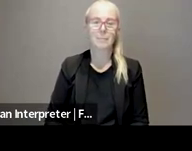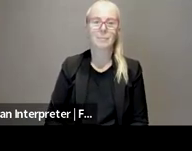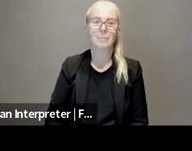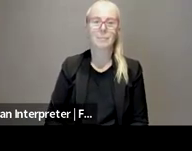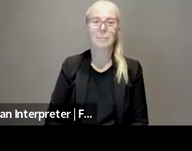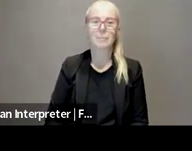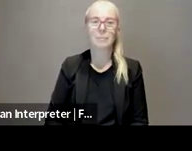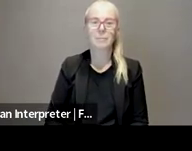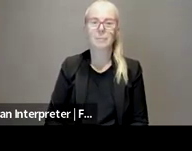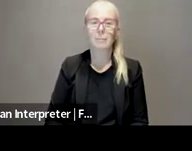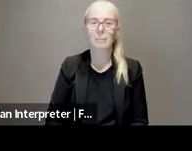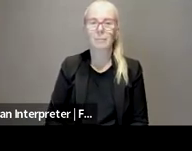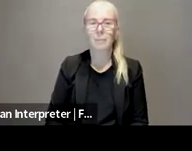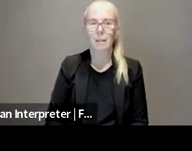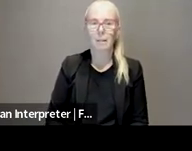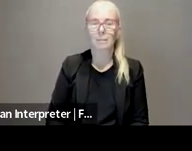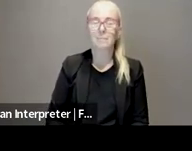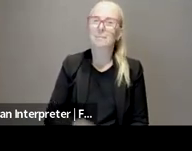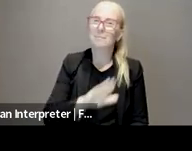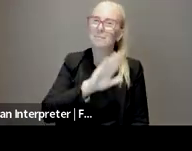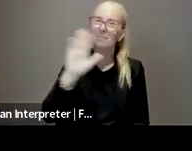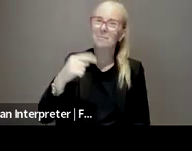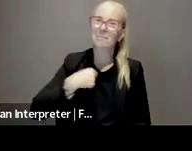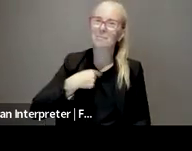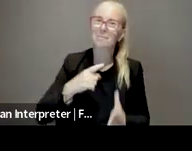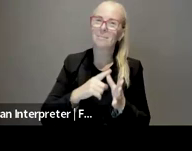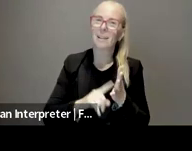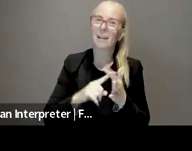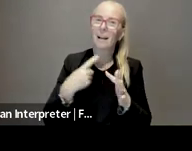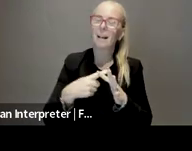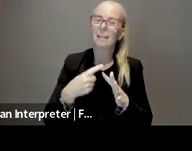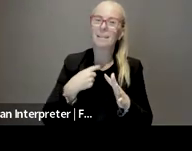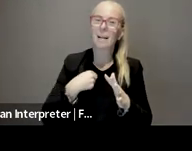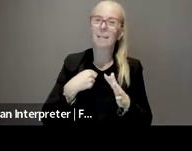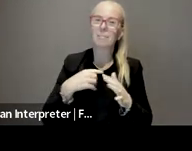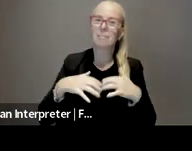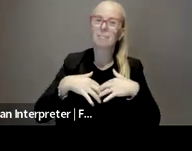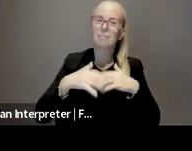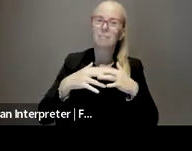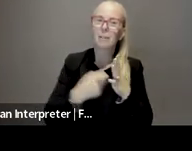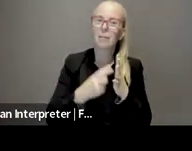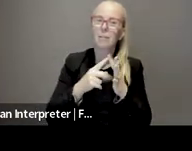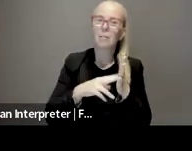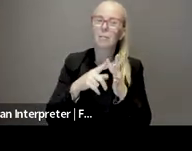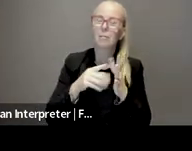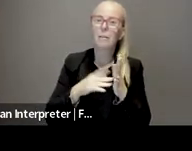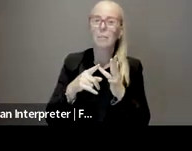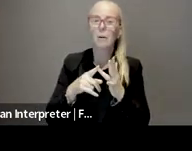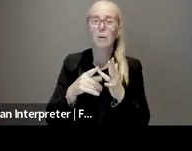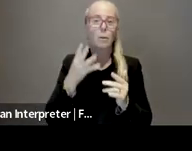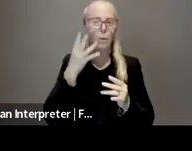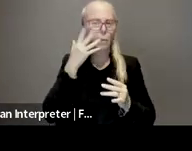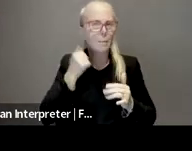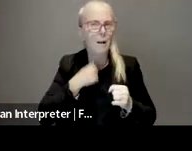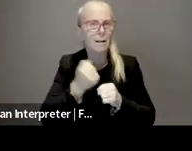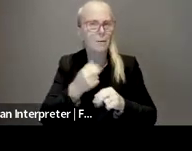Hi, I'm Alex, a founder of ReviMo. After my dear grandfather became paralyzed after a stroke, many